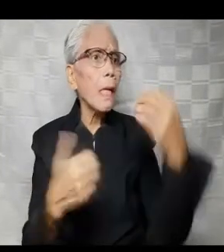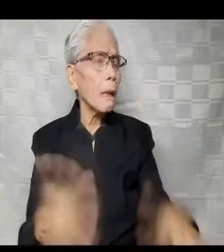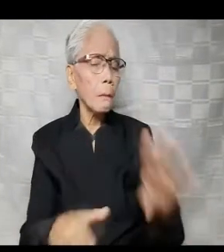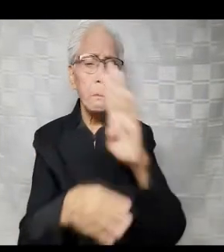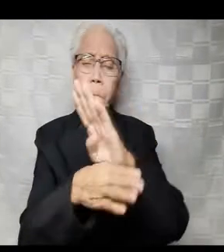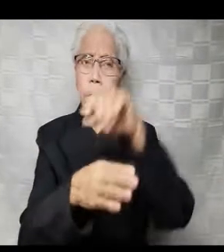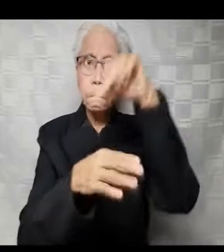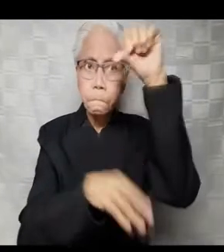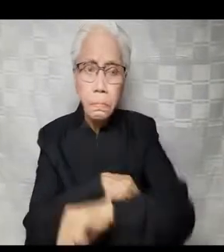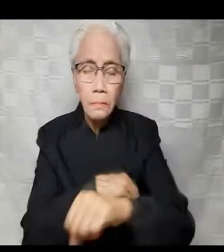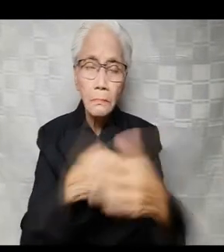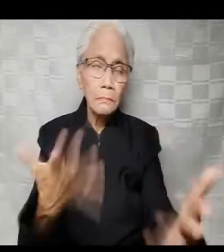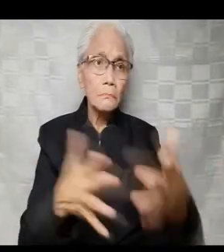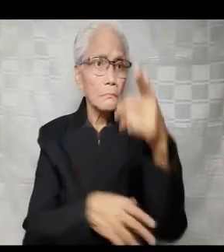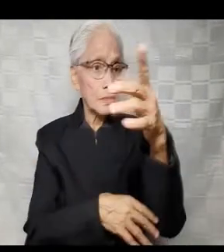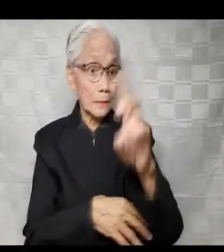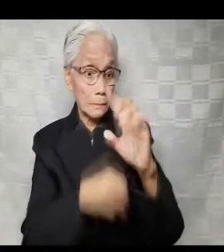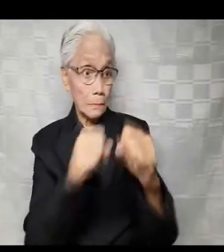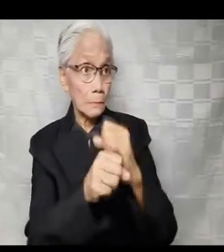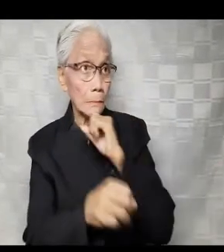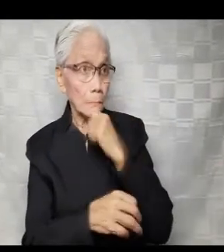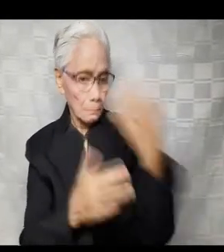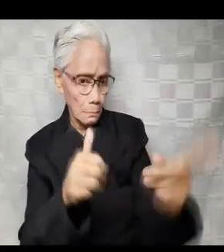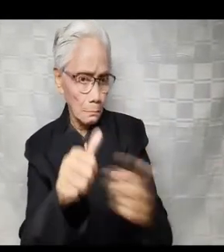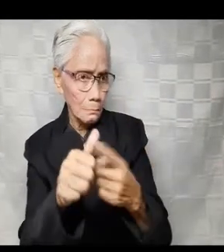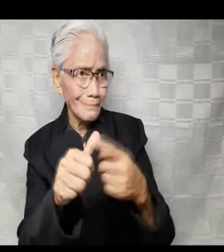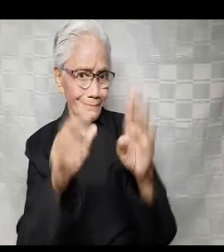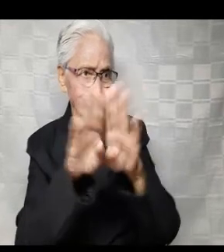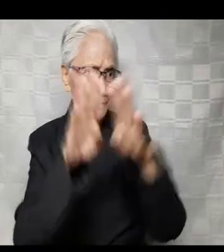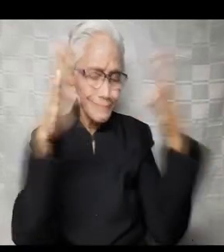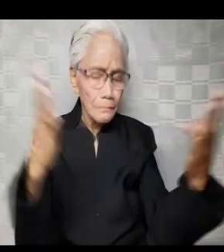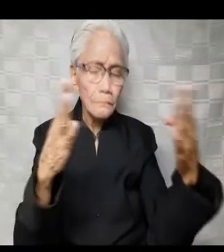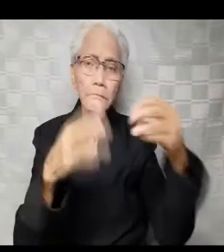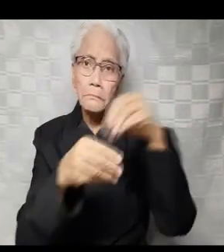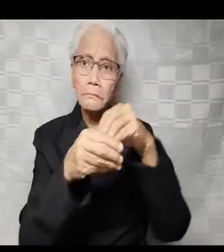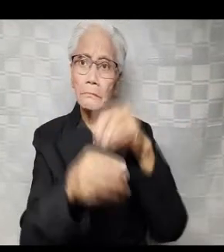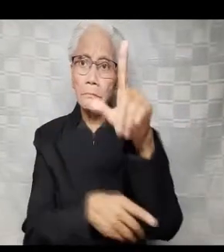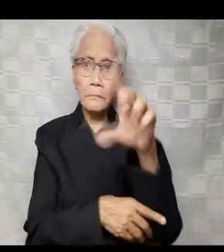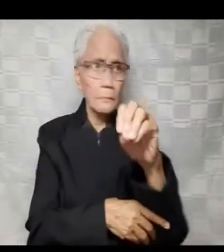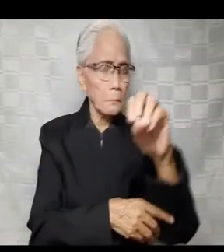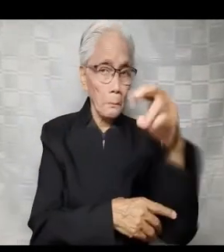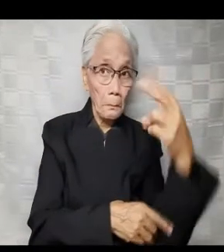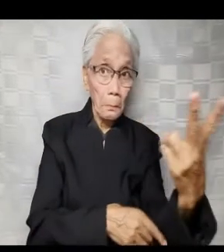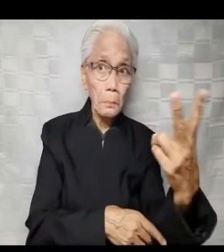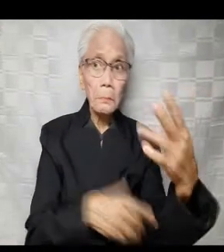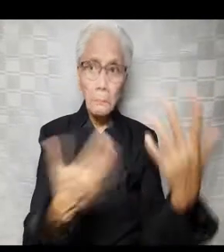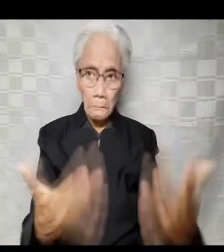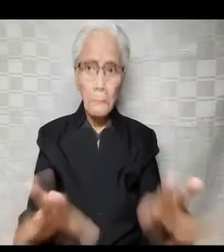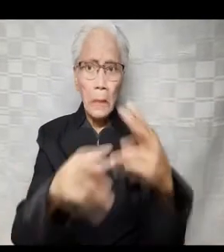business failed. At 27, James opened his first store in Kemmerer, Wyoming, in